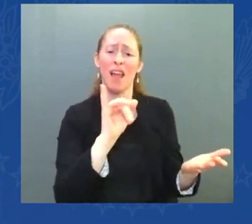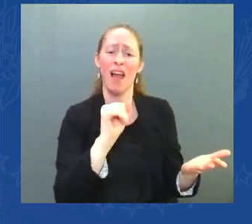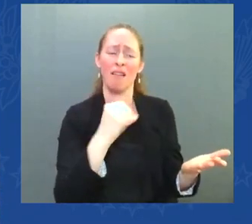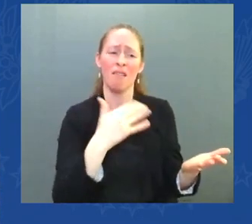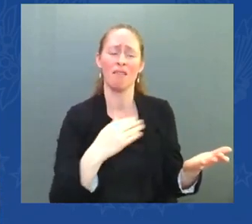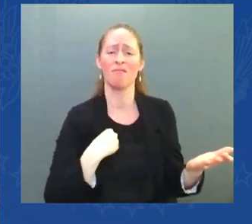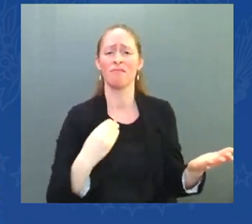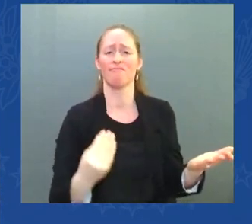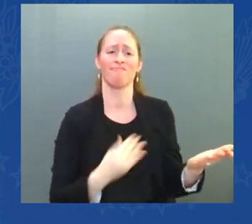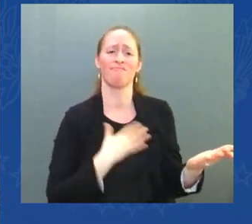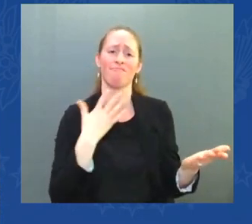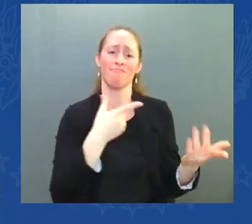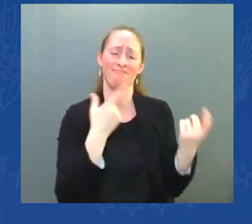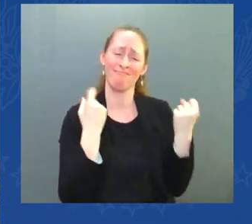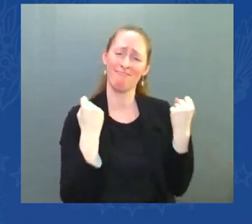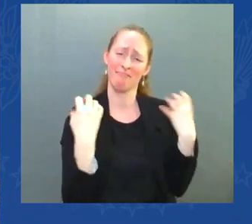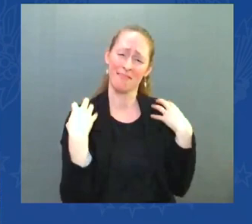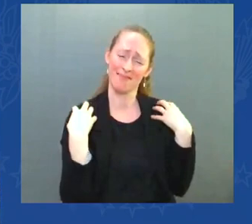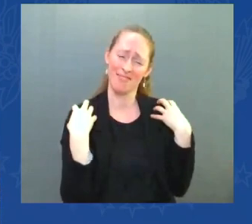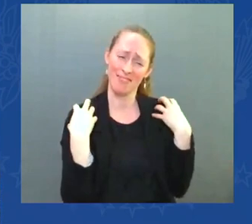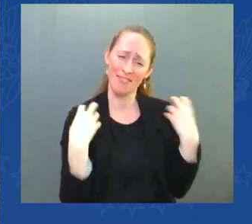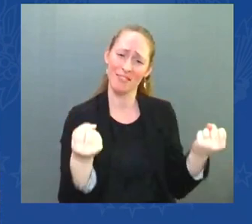but all over this nation. Thank you.